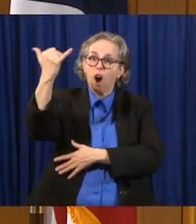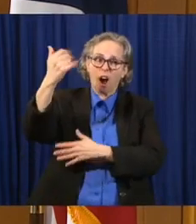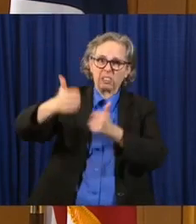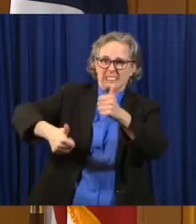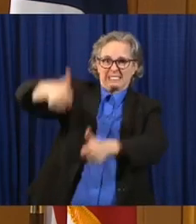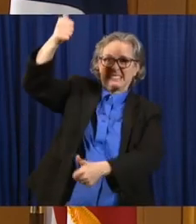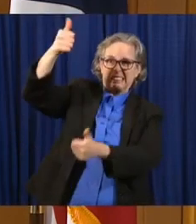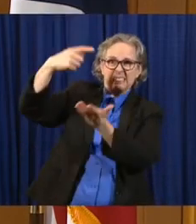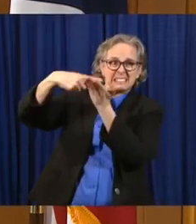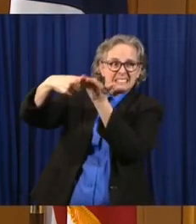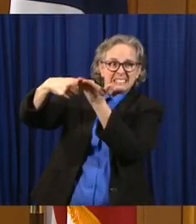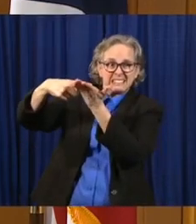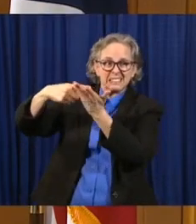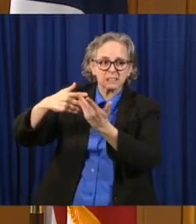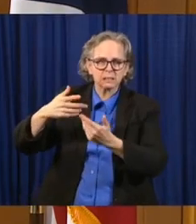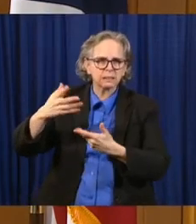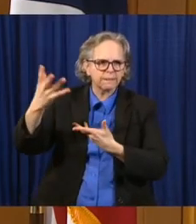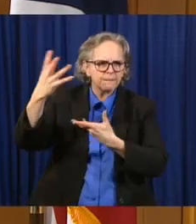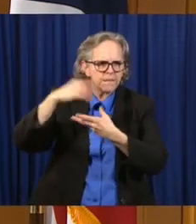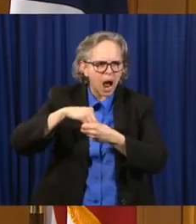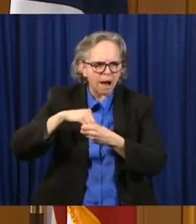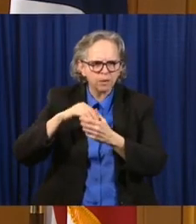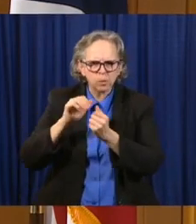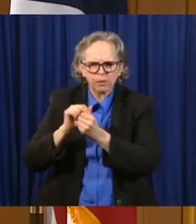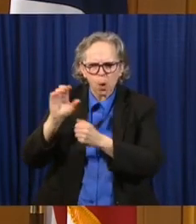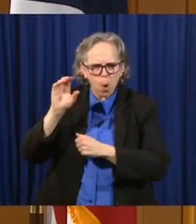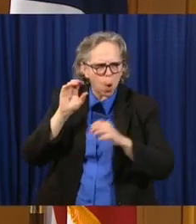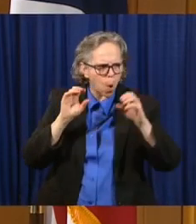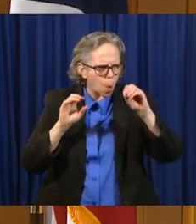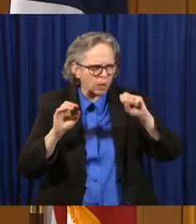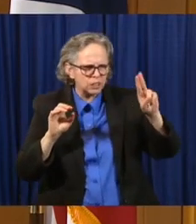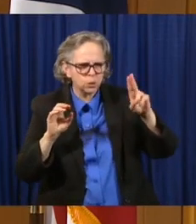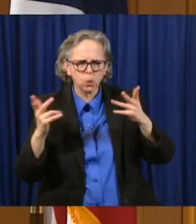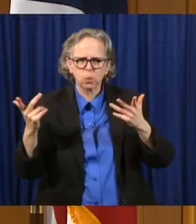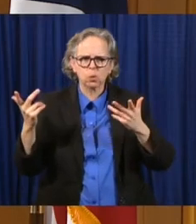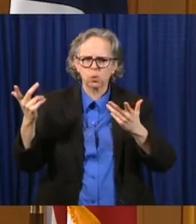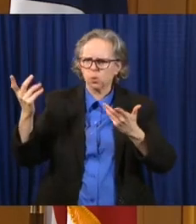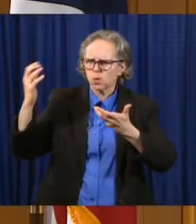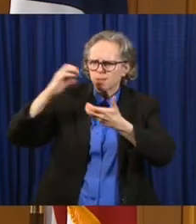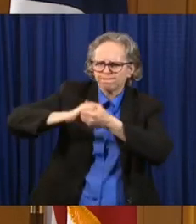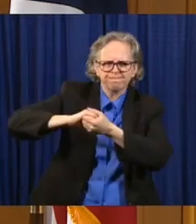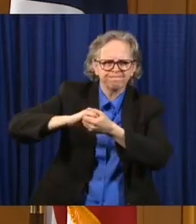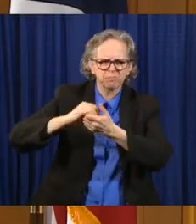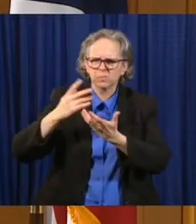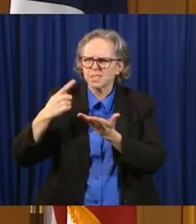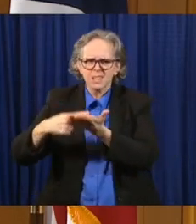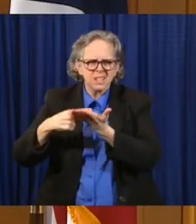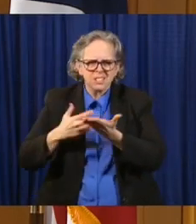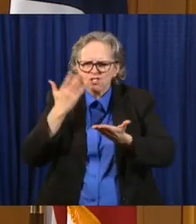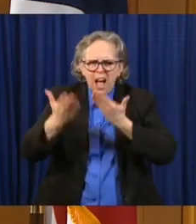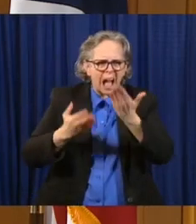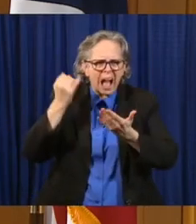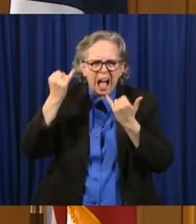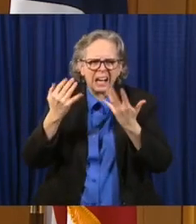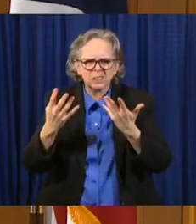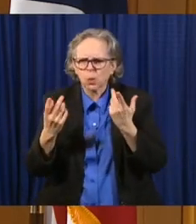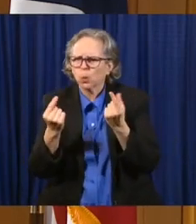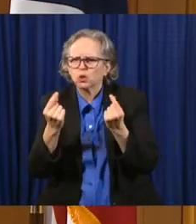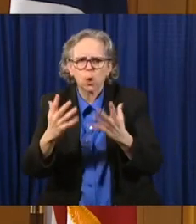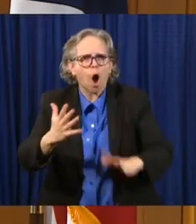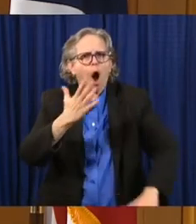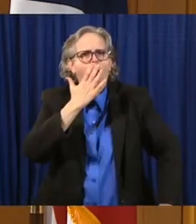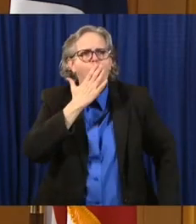University, who are giving us very significant help, and I want to publicly thank them for the help that they're supplying.